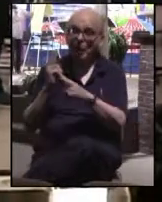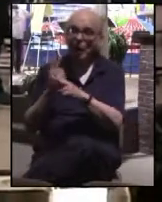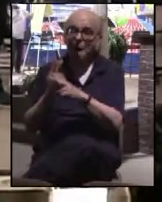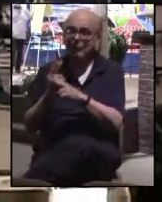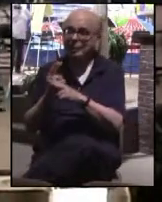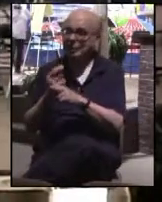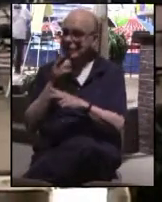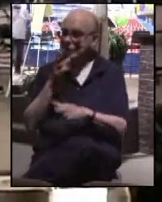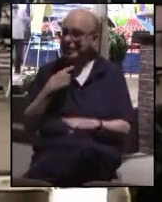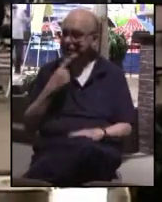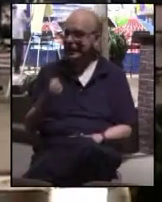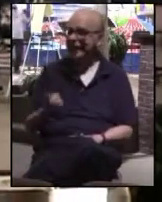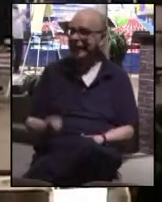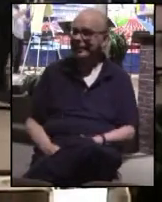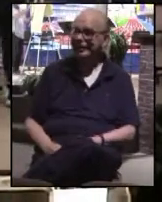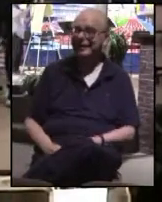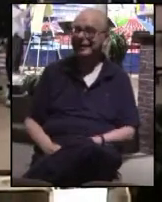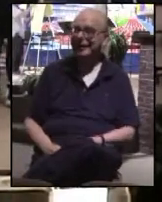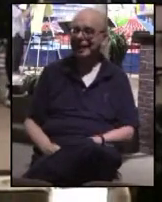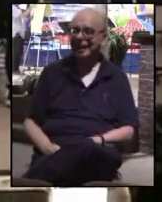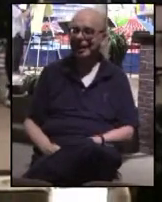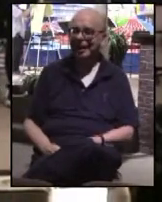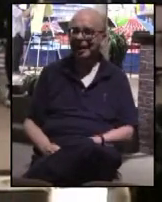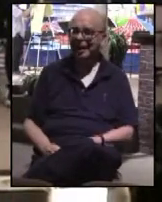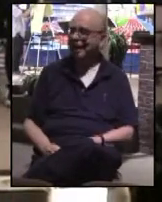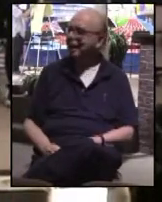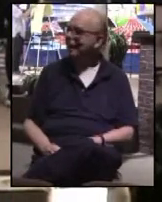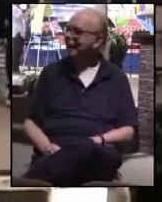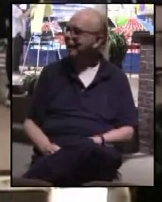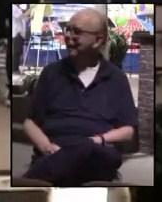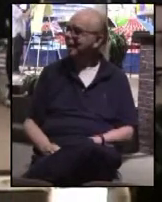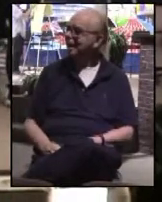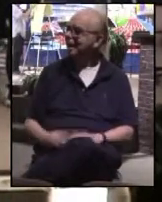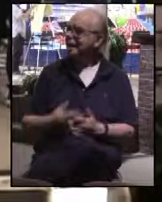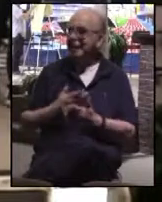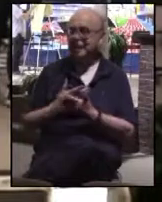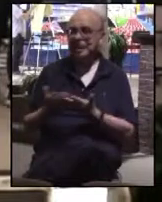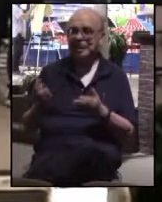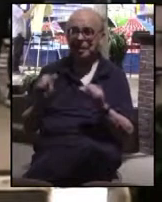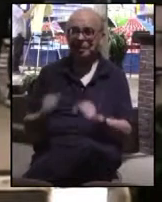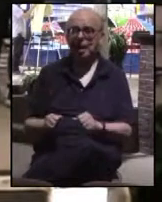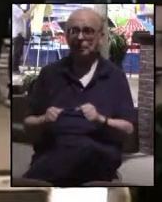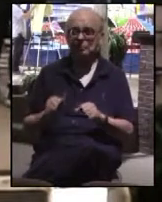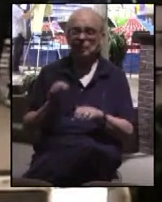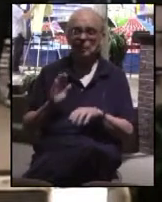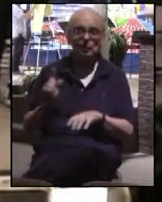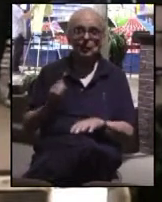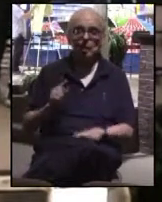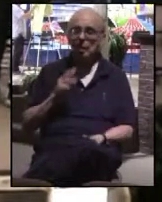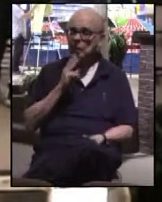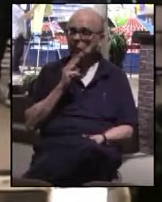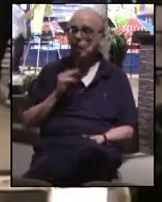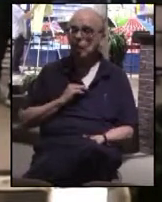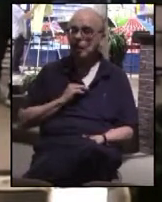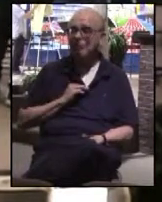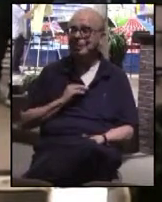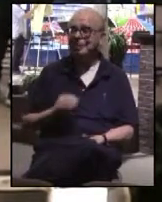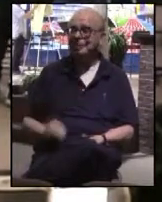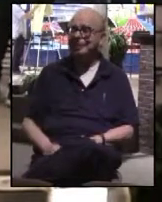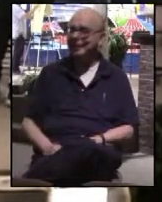Black Friday. They're not pajamas out of Walmart. All right. Let's do that.